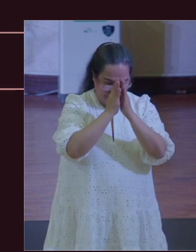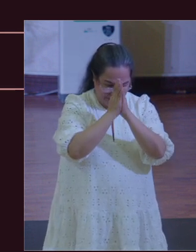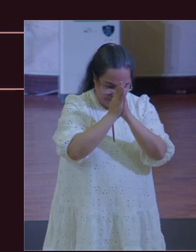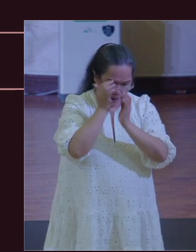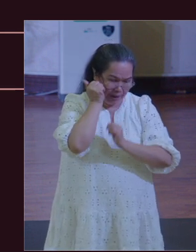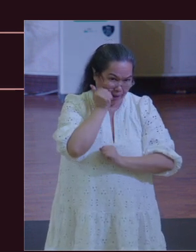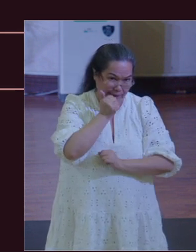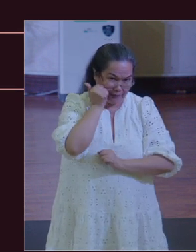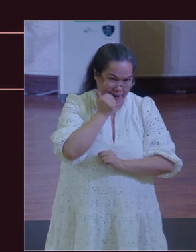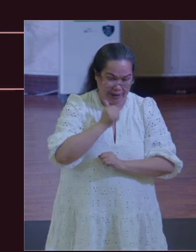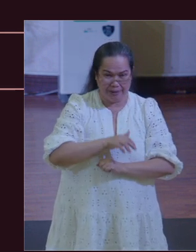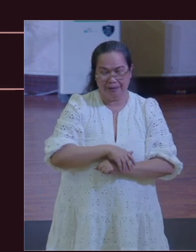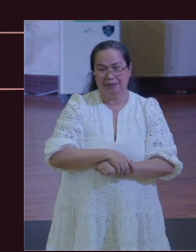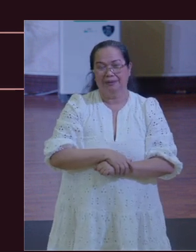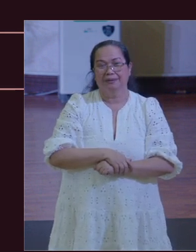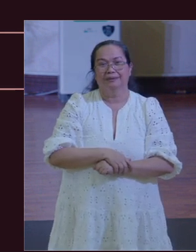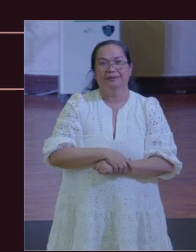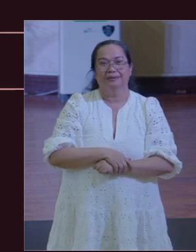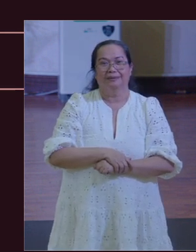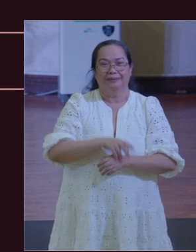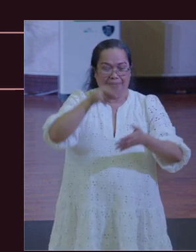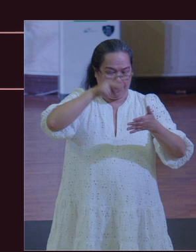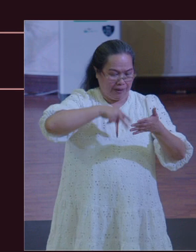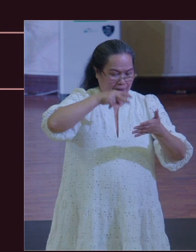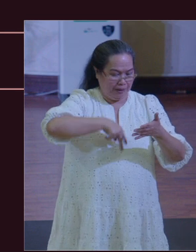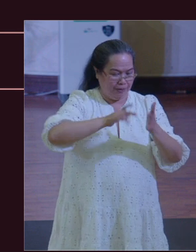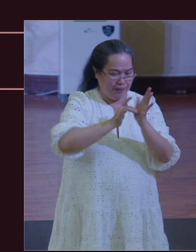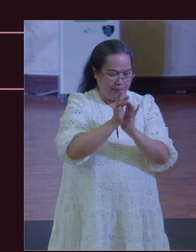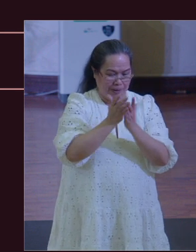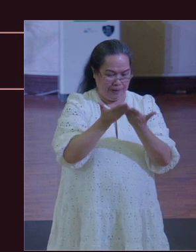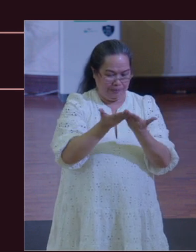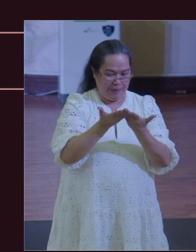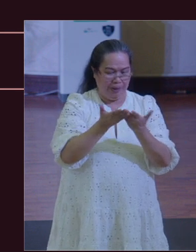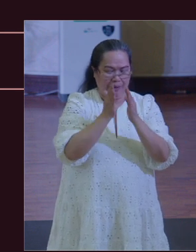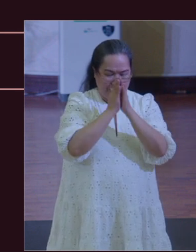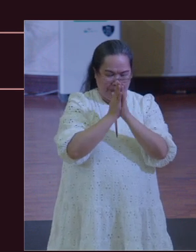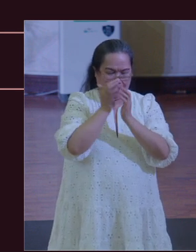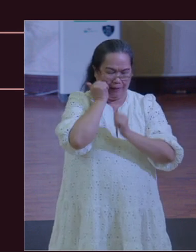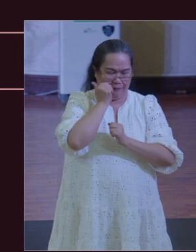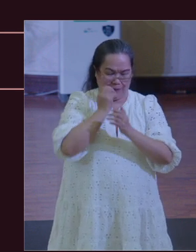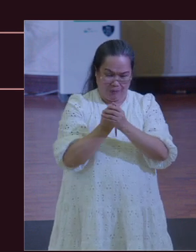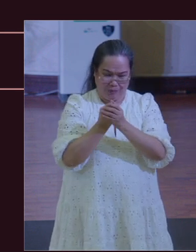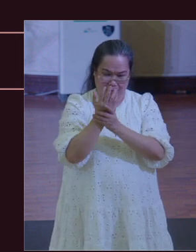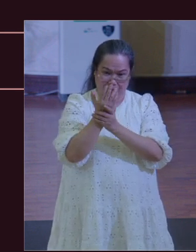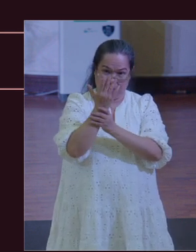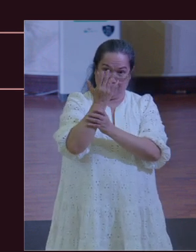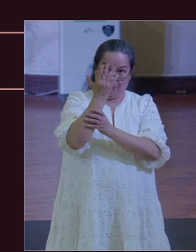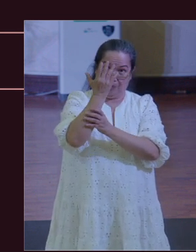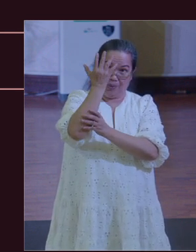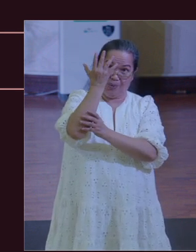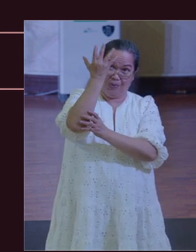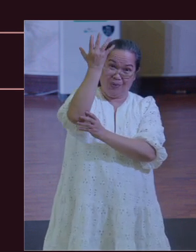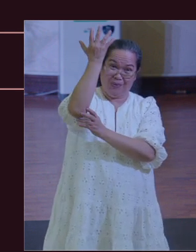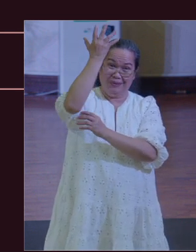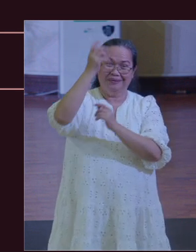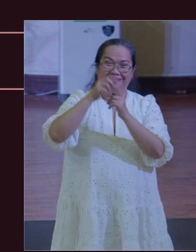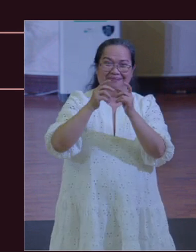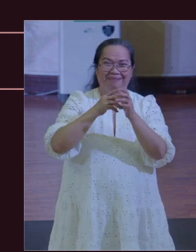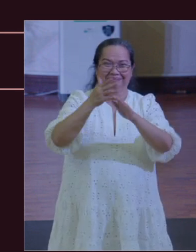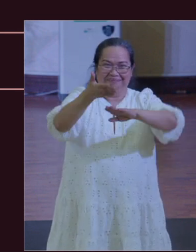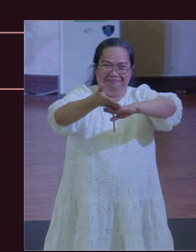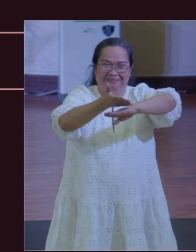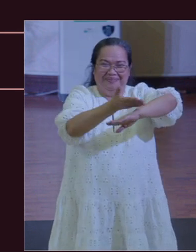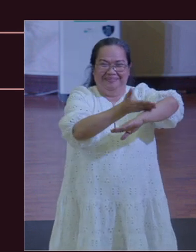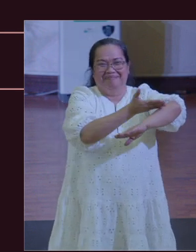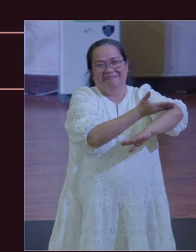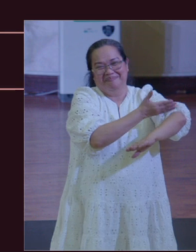pray. Ganun pala. Read your Bible, pray every day, and you grow, grow, grow. Read your Bible, pray, and you grow, grow,